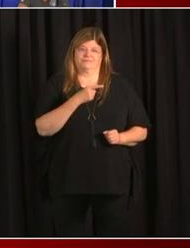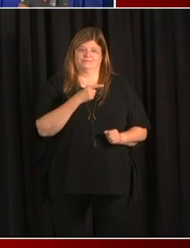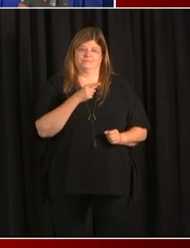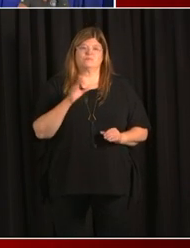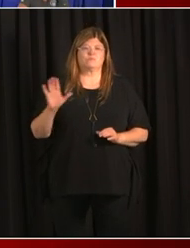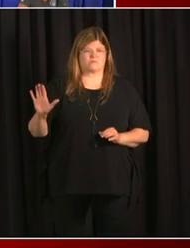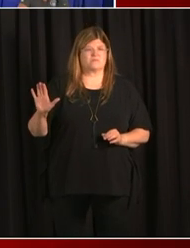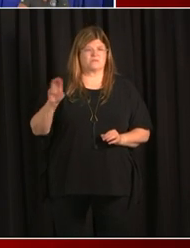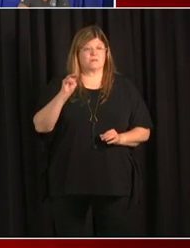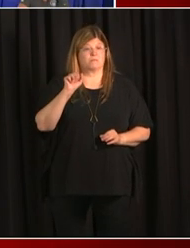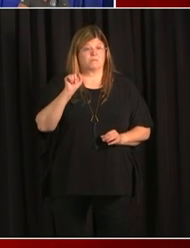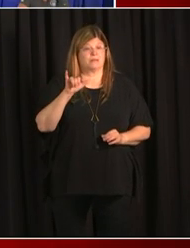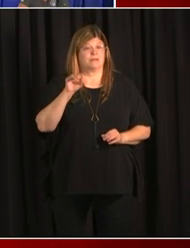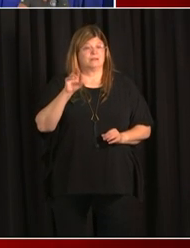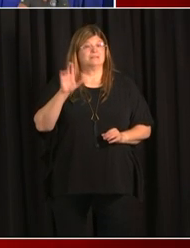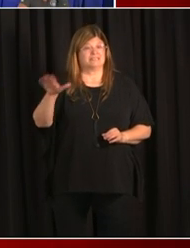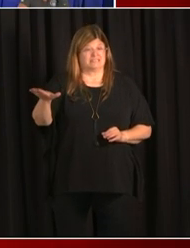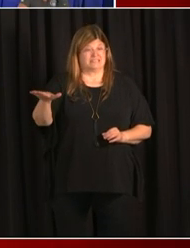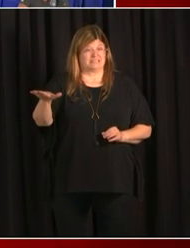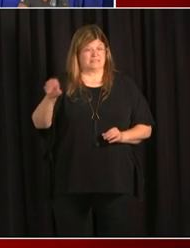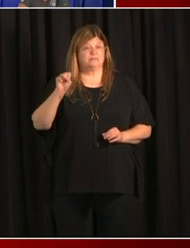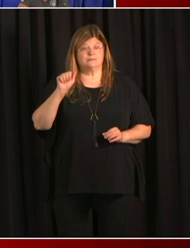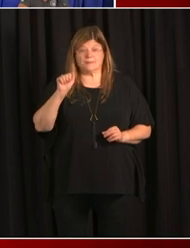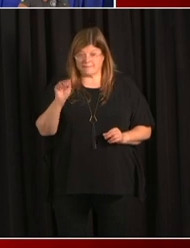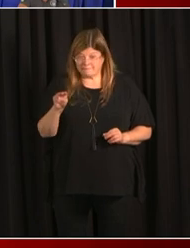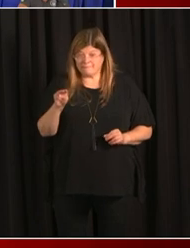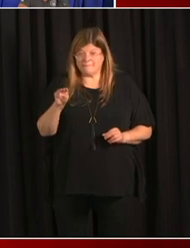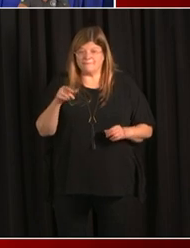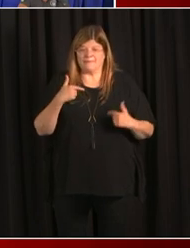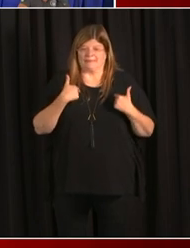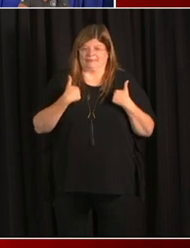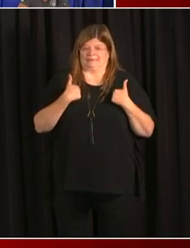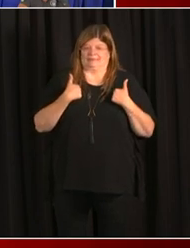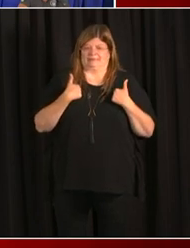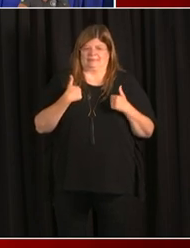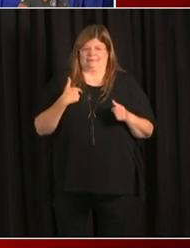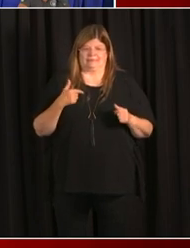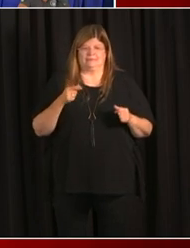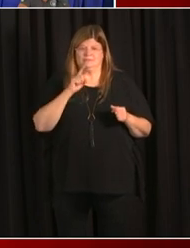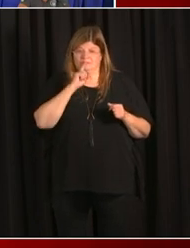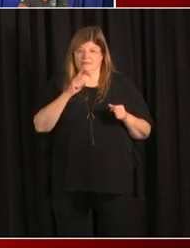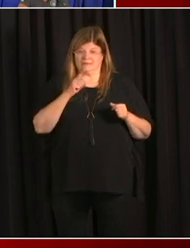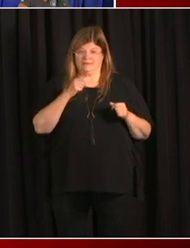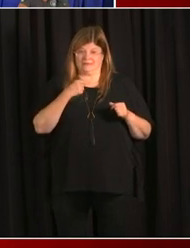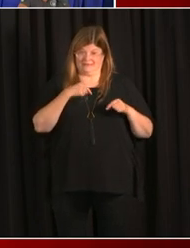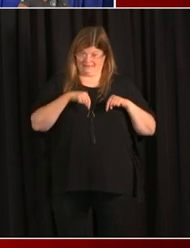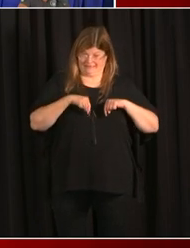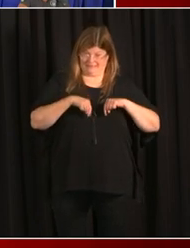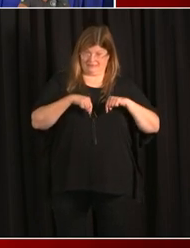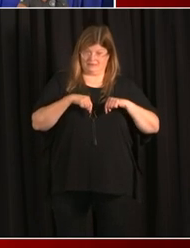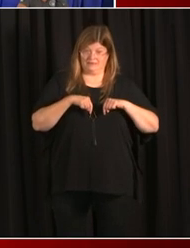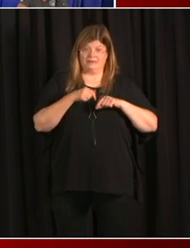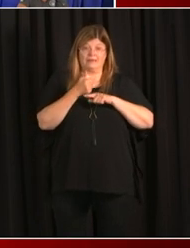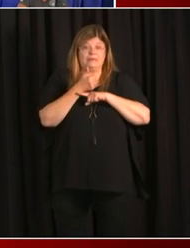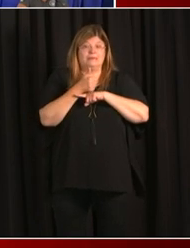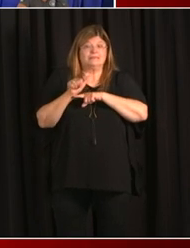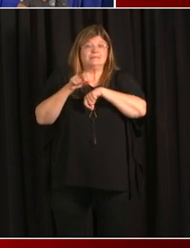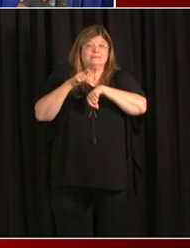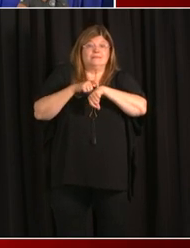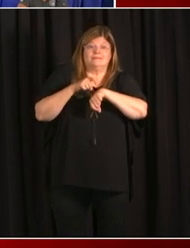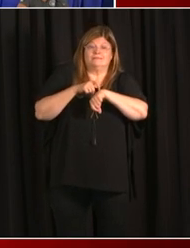That I want to highlight, Sam, because I wasn't sure of this either, but anytime